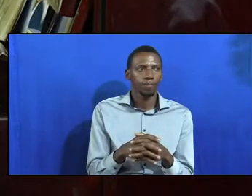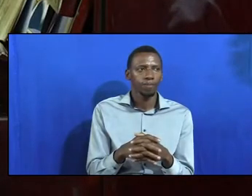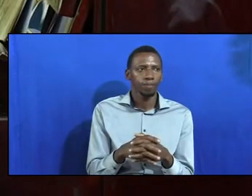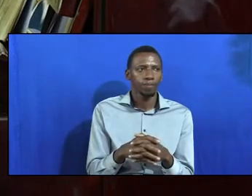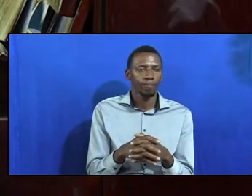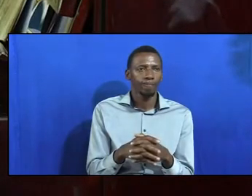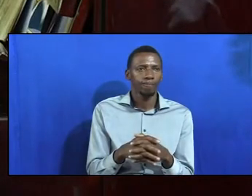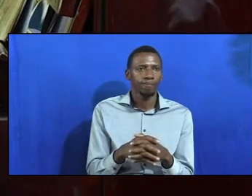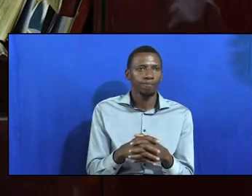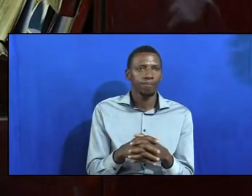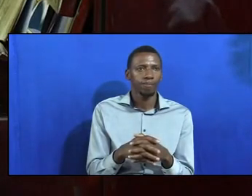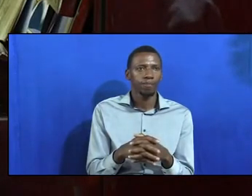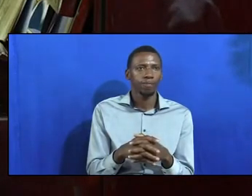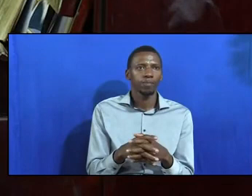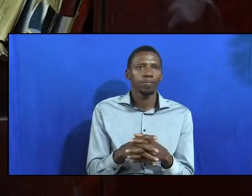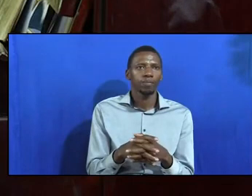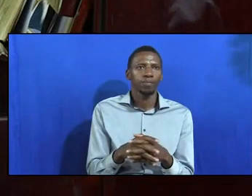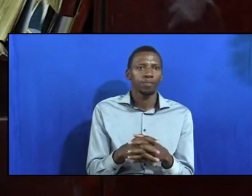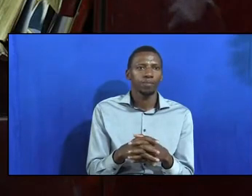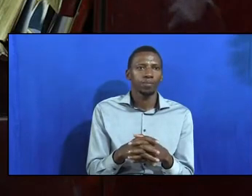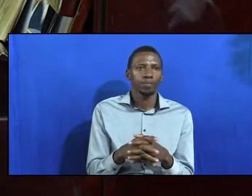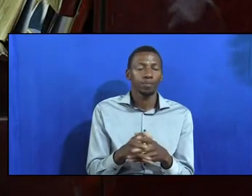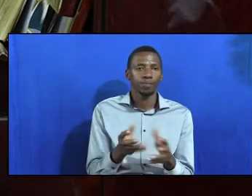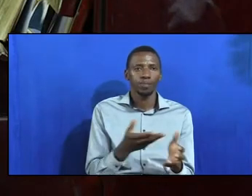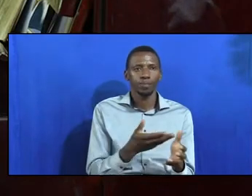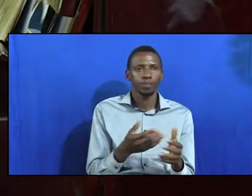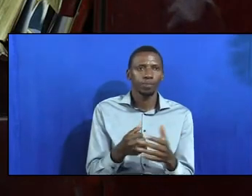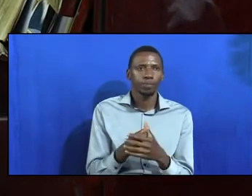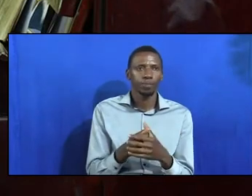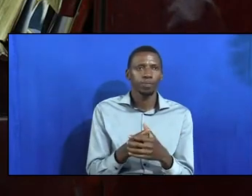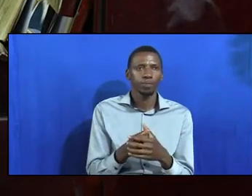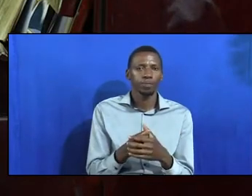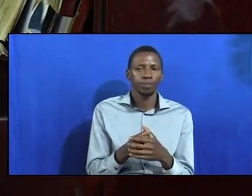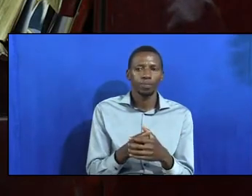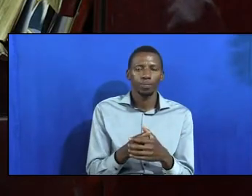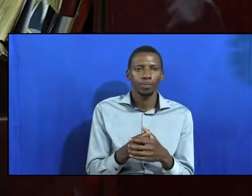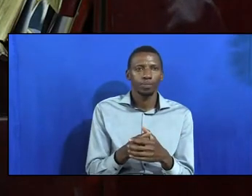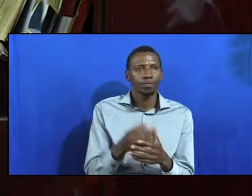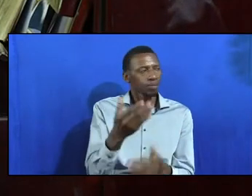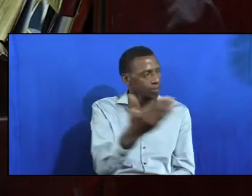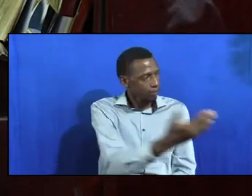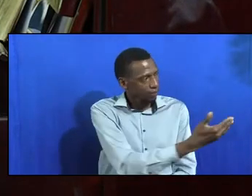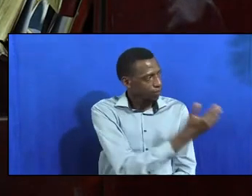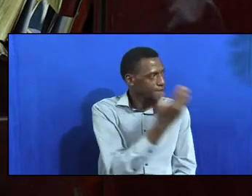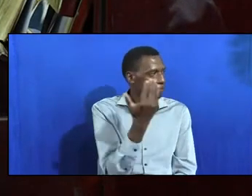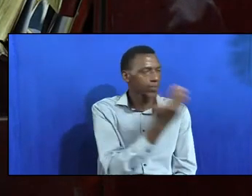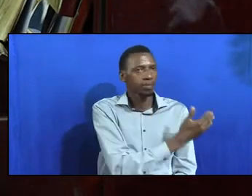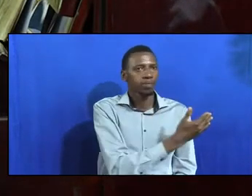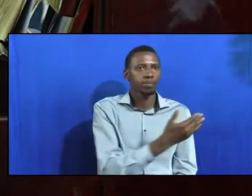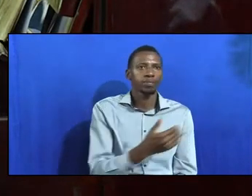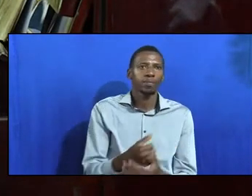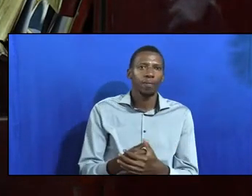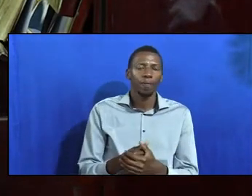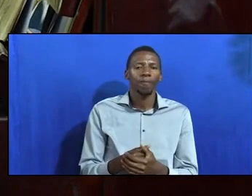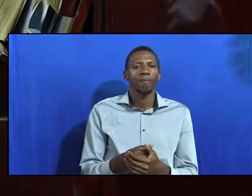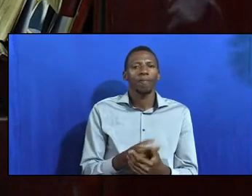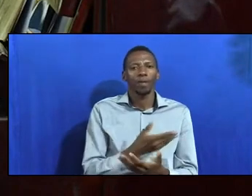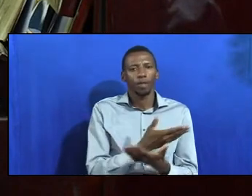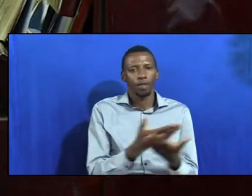These are heroes. When you see them like this, they have fought against their evil habits, and God has given them the